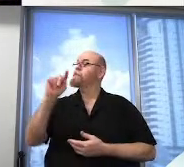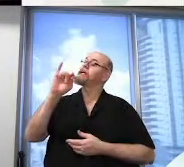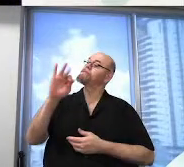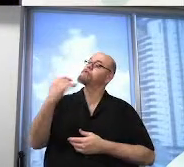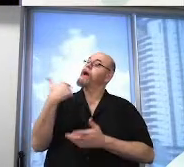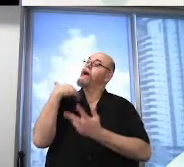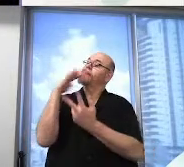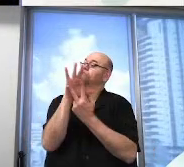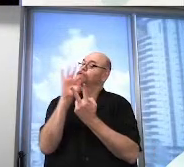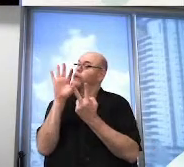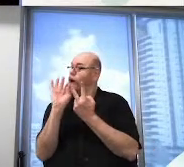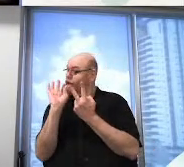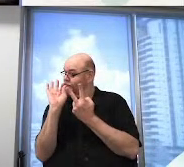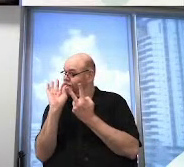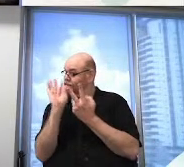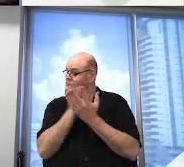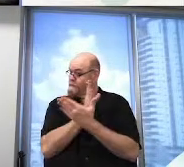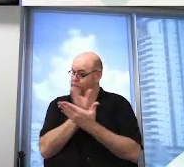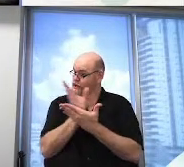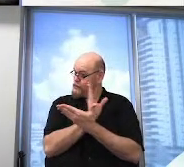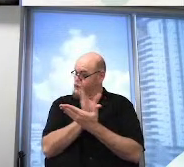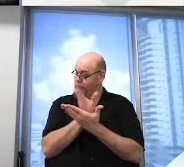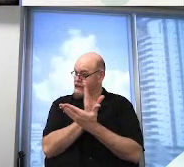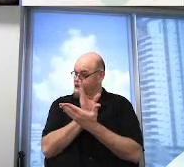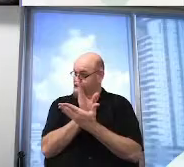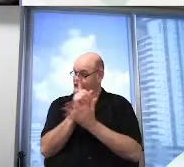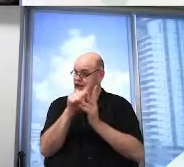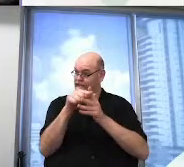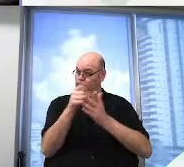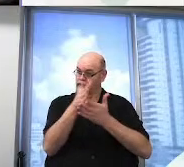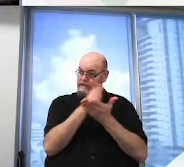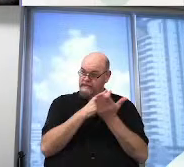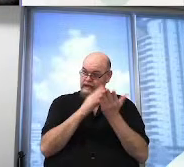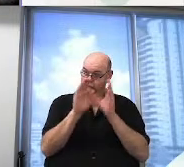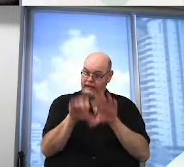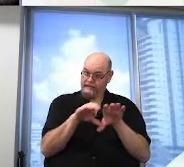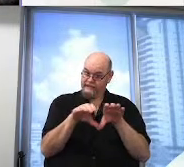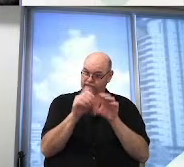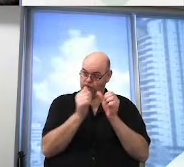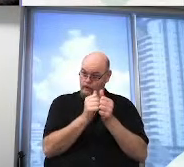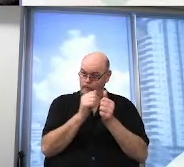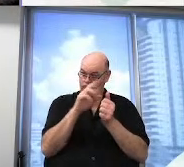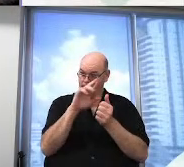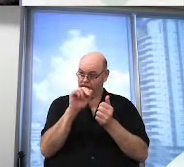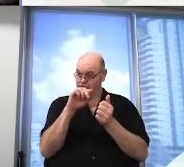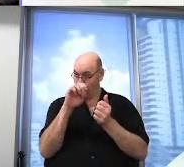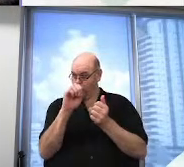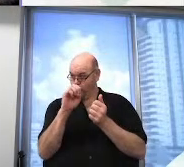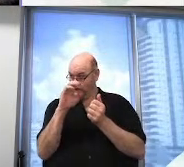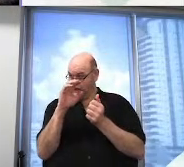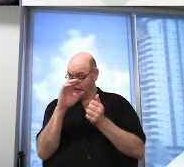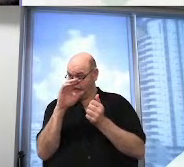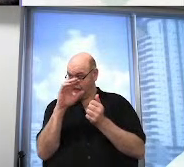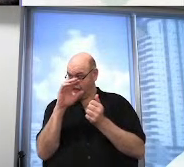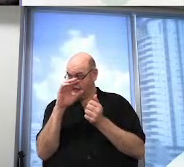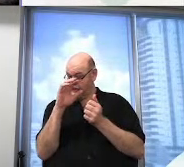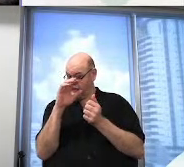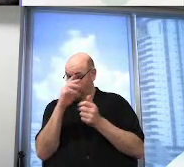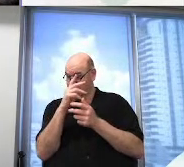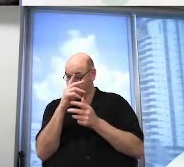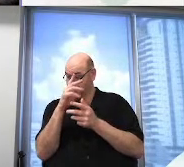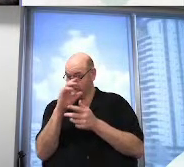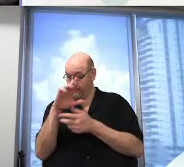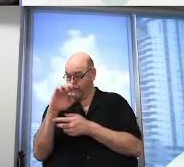But if you had a choice between executing a particular activity with ratepayer funds or with FEMA